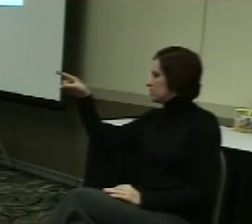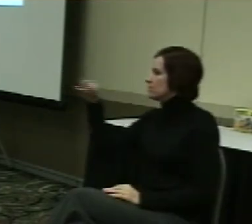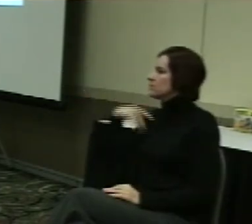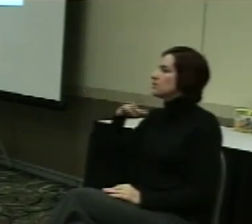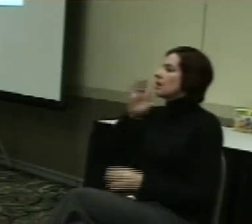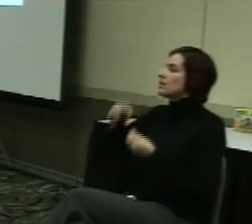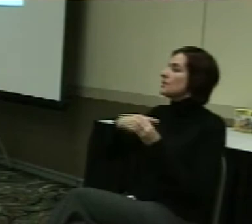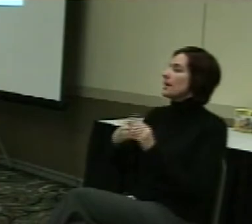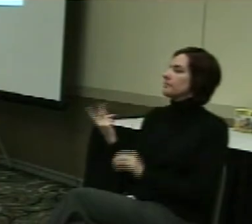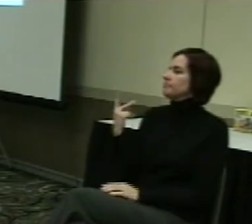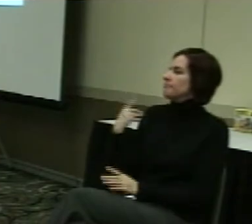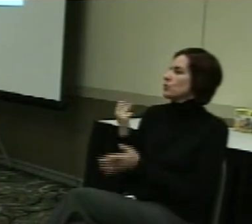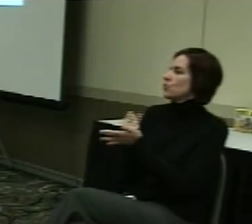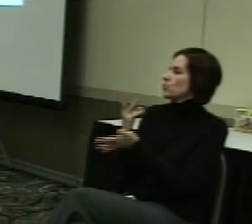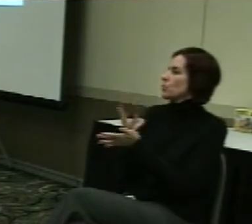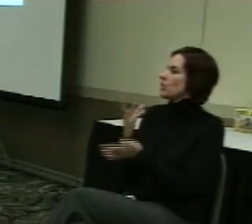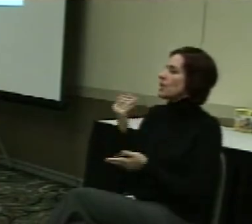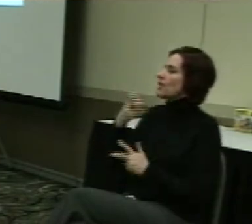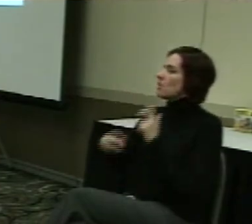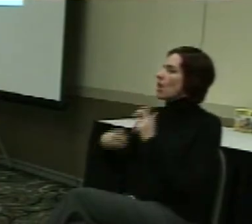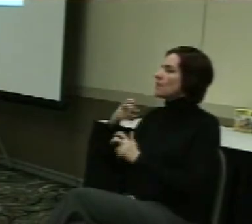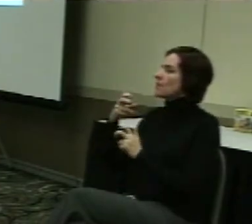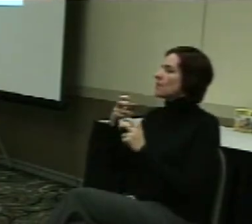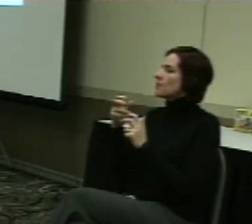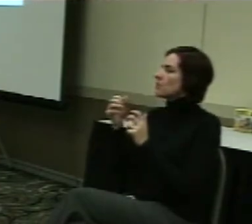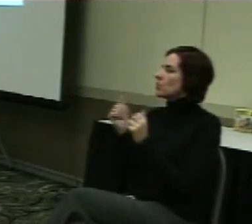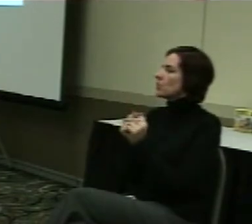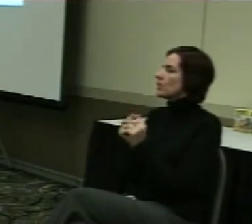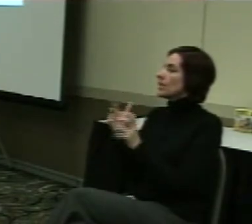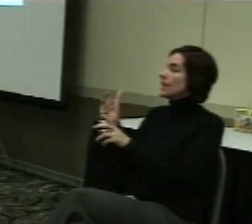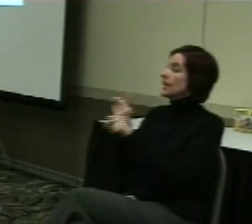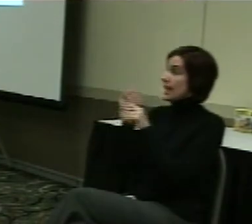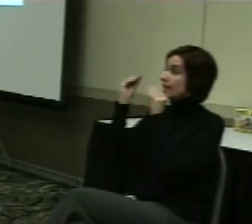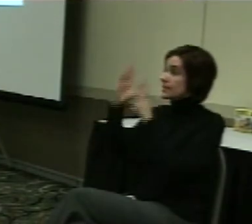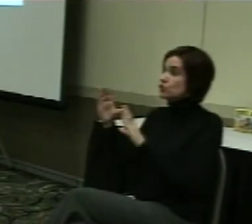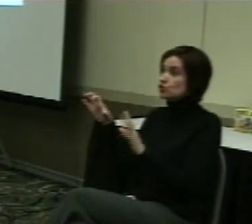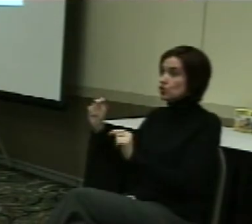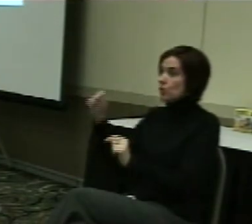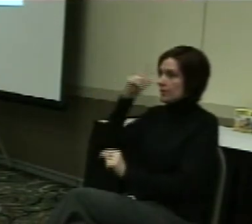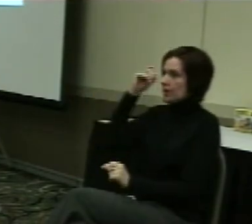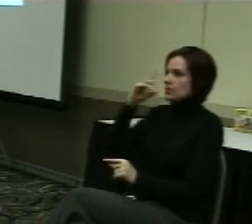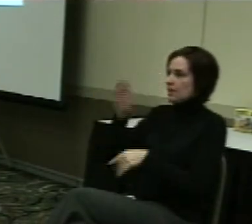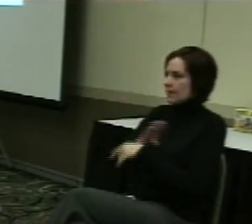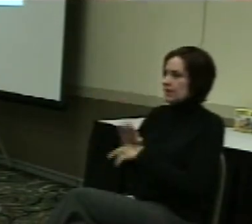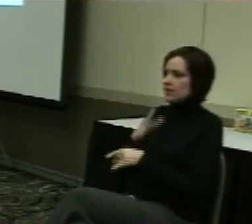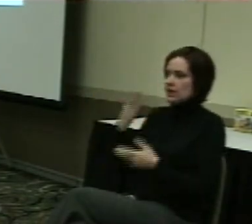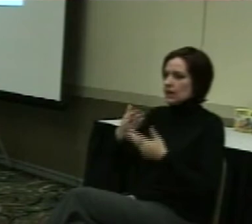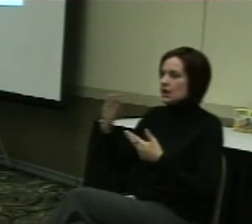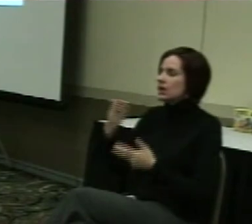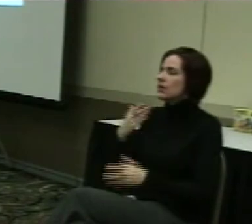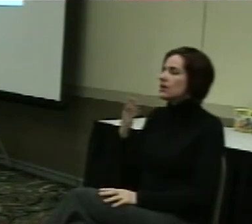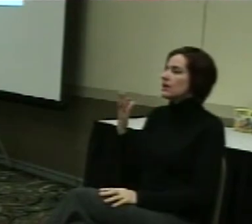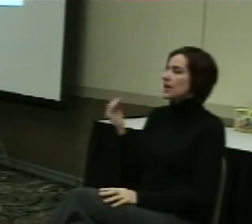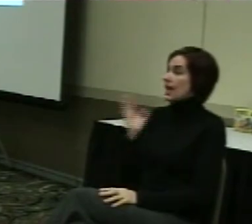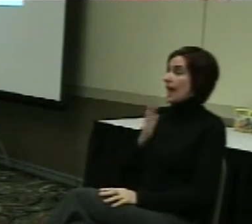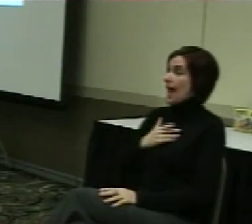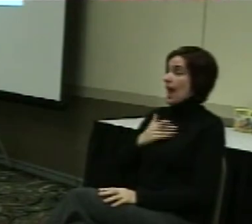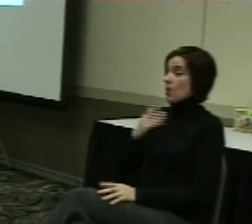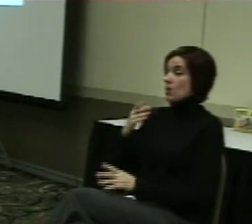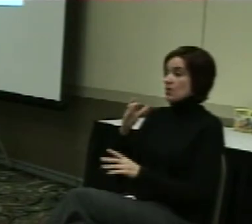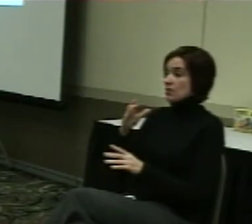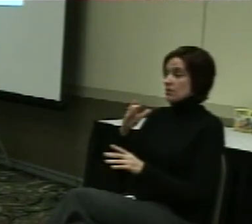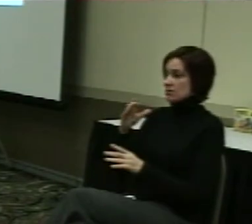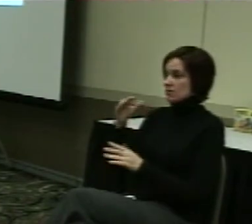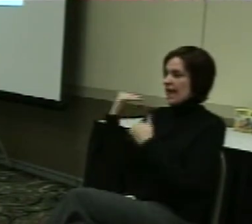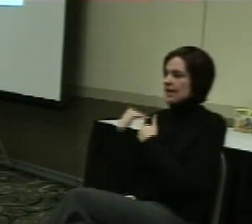We're social workers, and that's a problem with getting the teachers to do it because they are so busy and trying to get them up. And our caseload's so large that we don't have